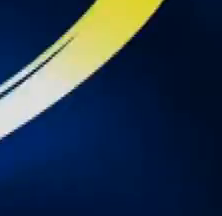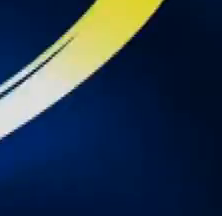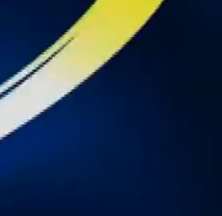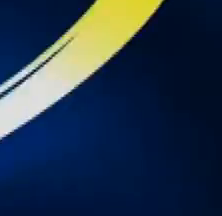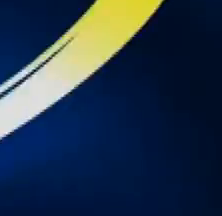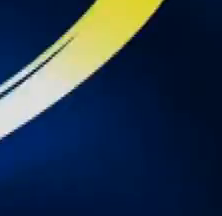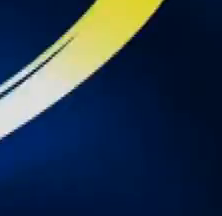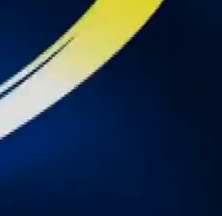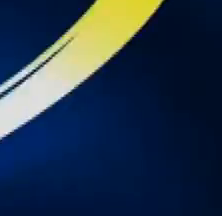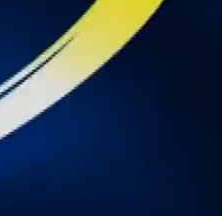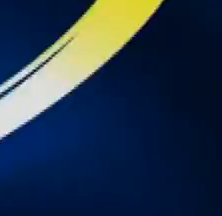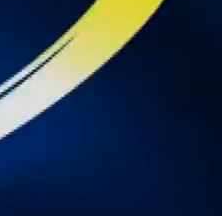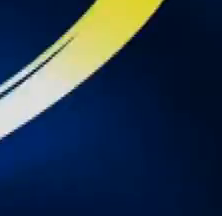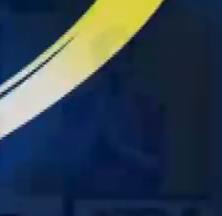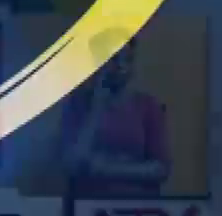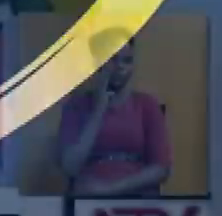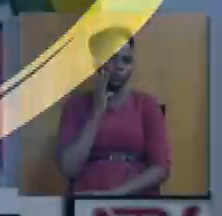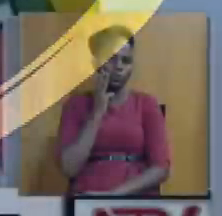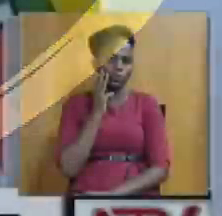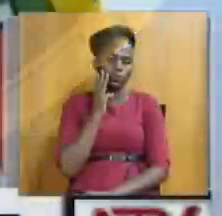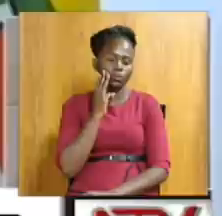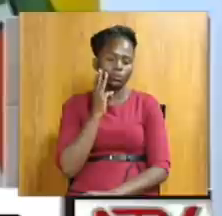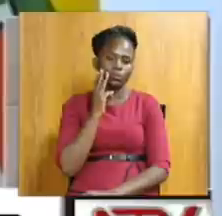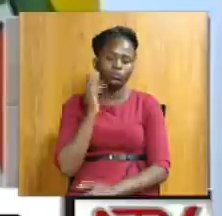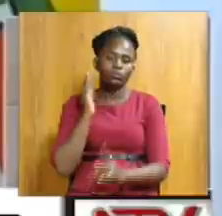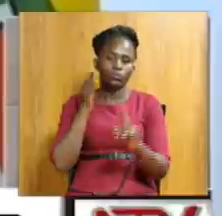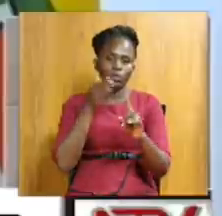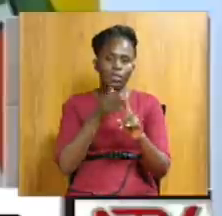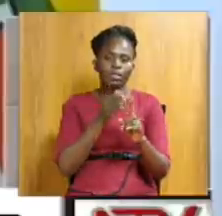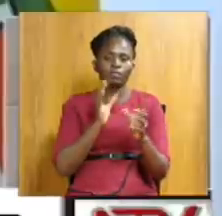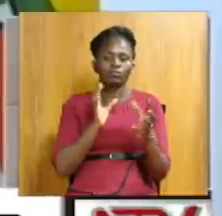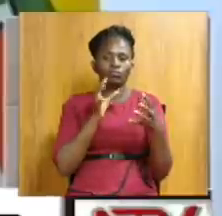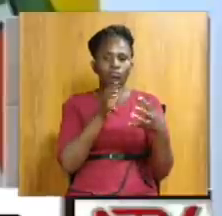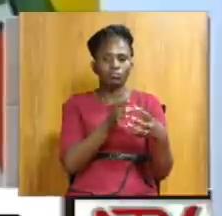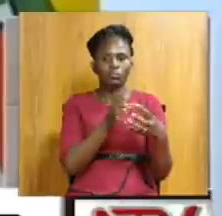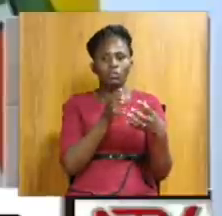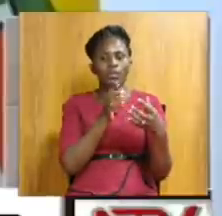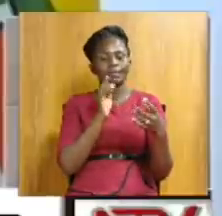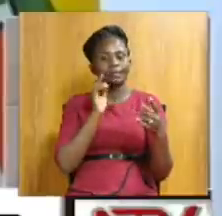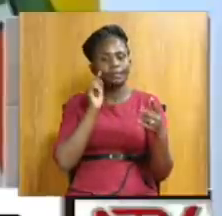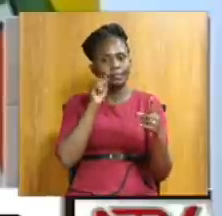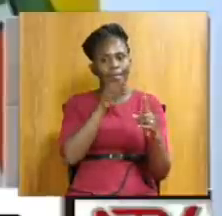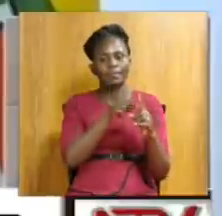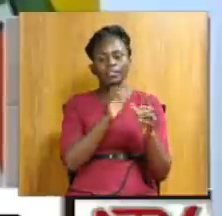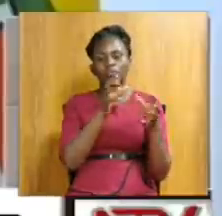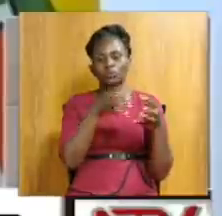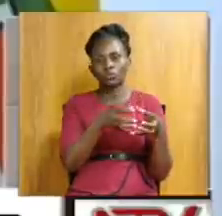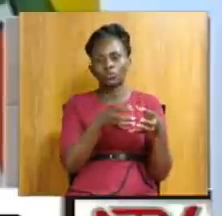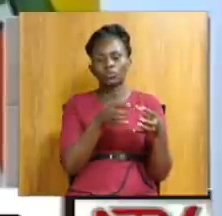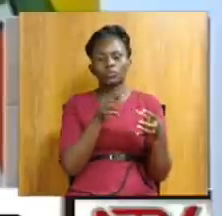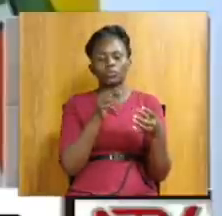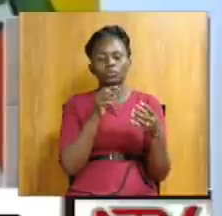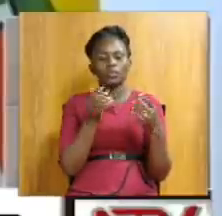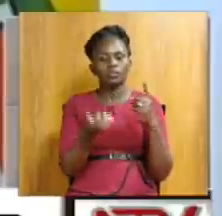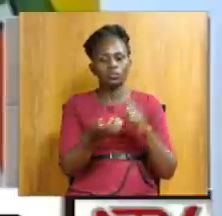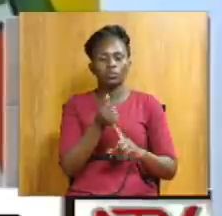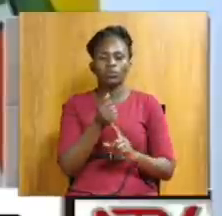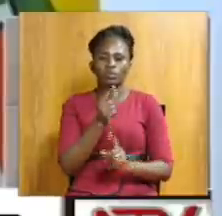almost 10 million of the target population, have received at least one